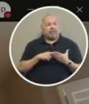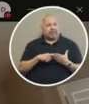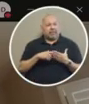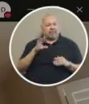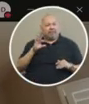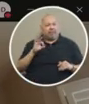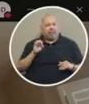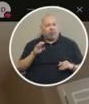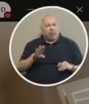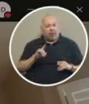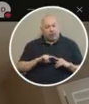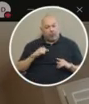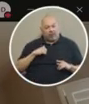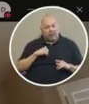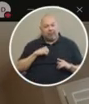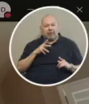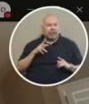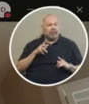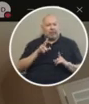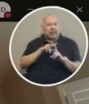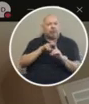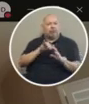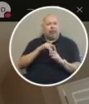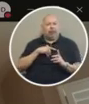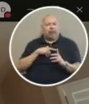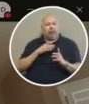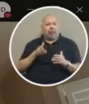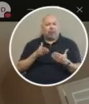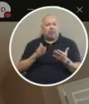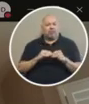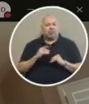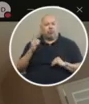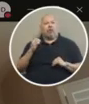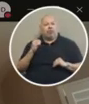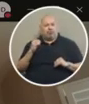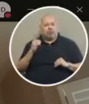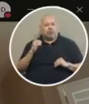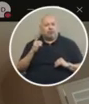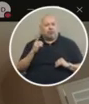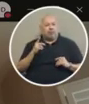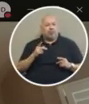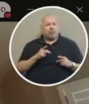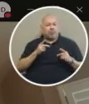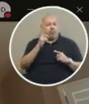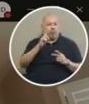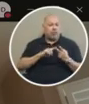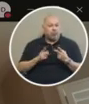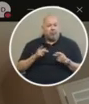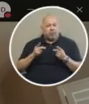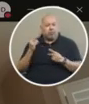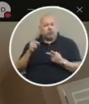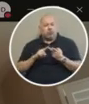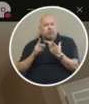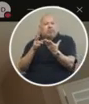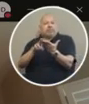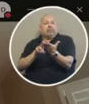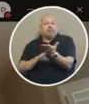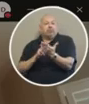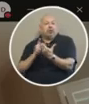February, we've issued all of the bonds now related to Proposition 1. Proposition 2, which is the signature projects, which is primarily